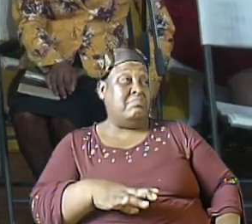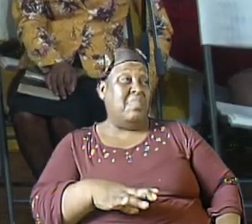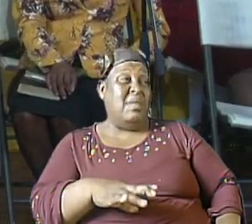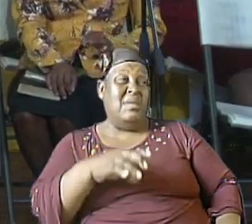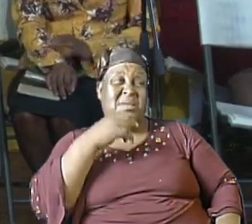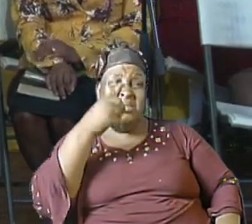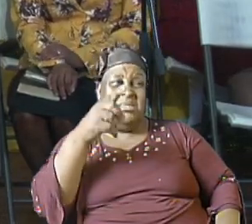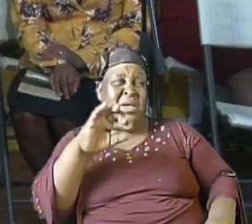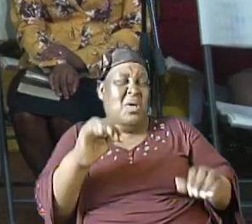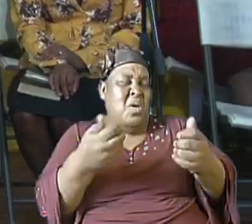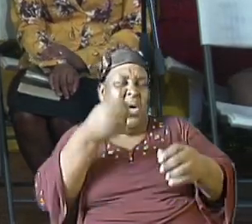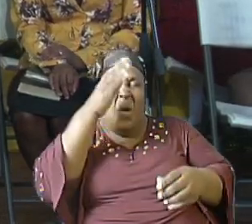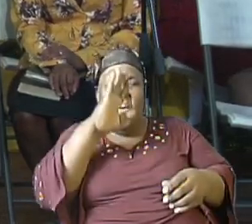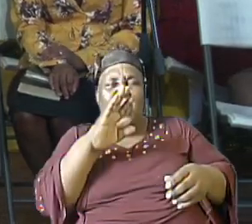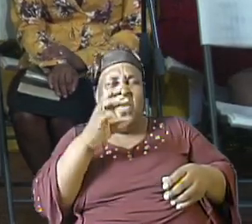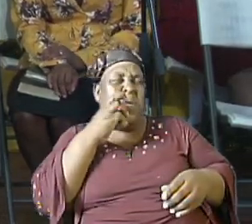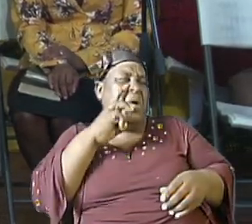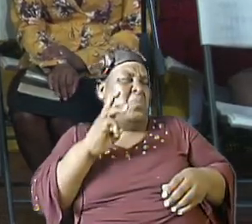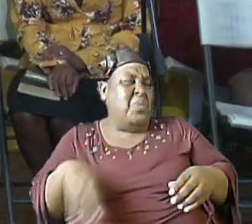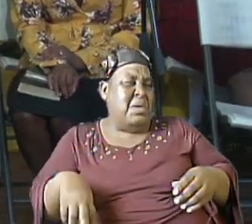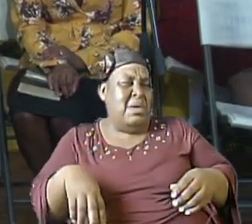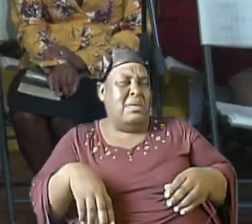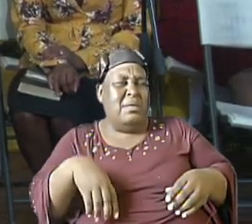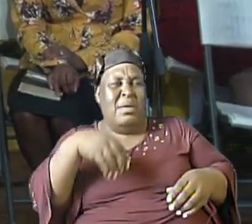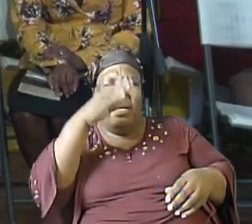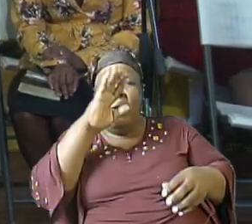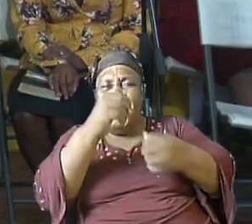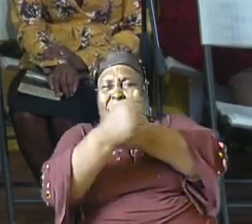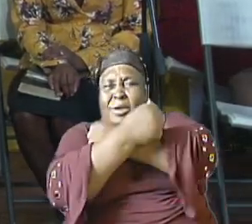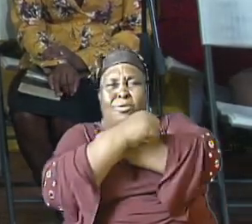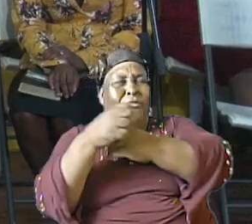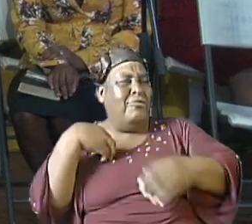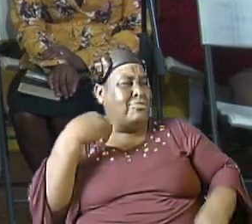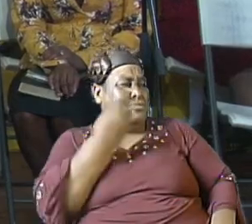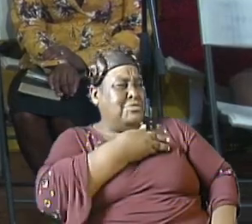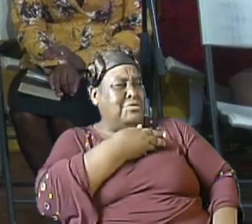God, wicked. So God don't wicked. God love us.